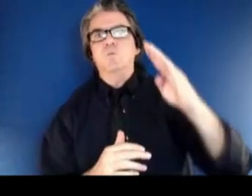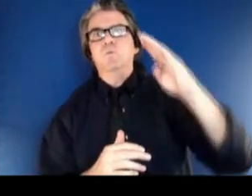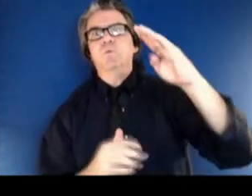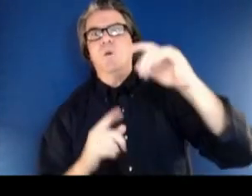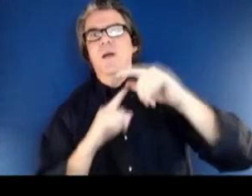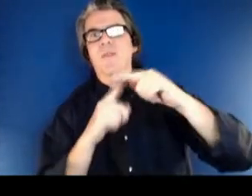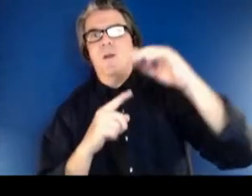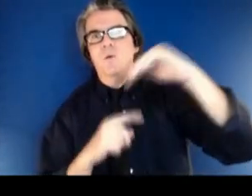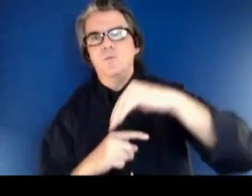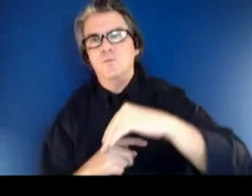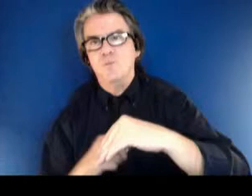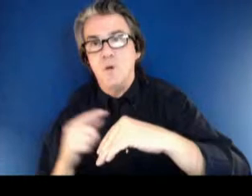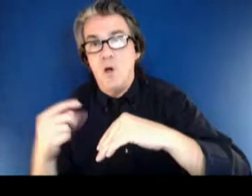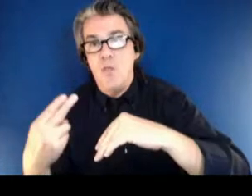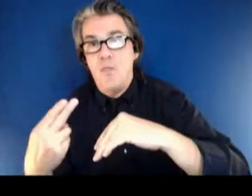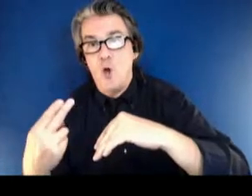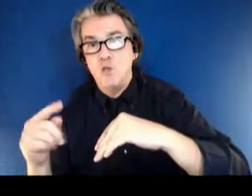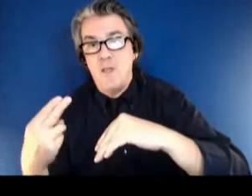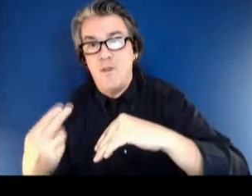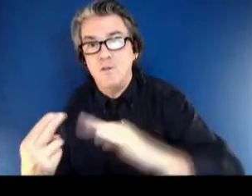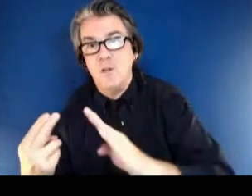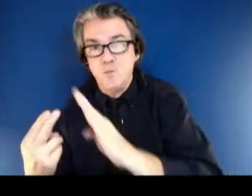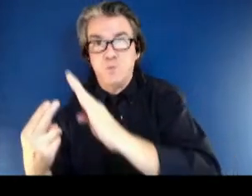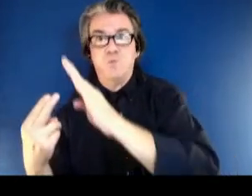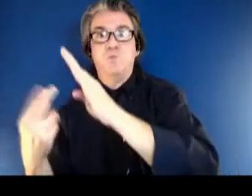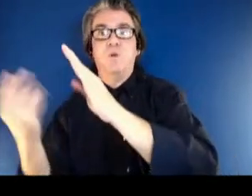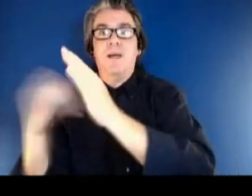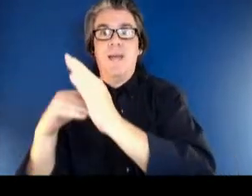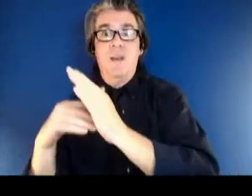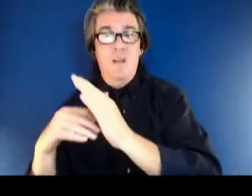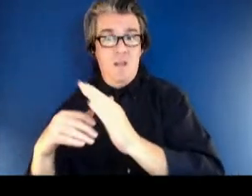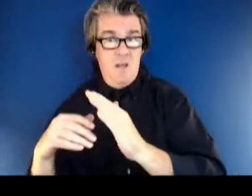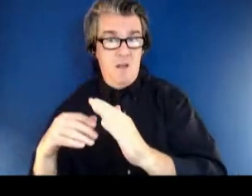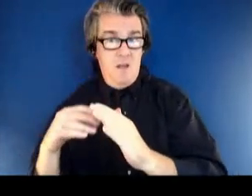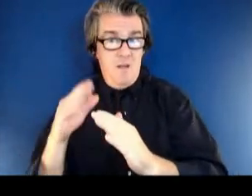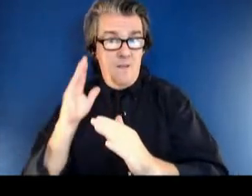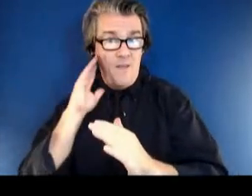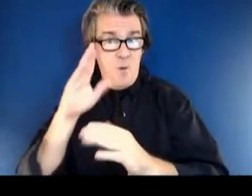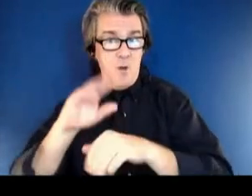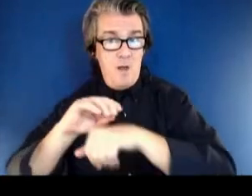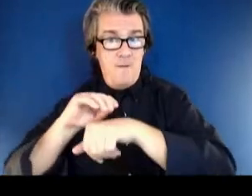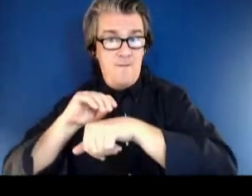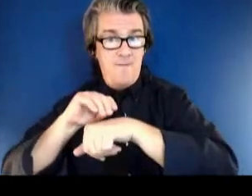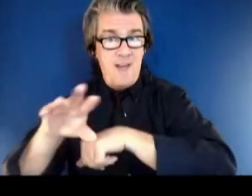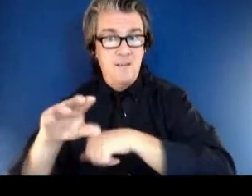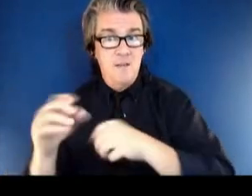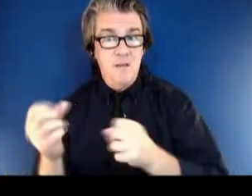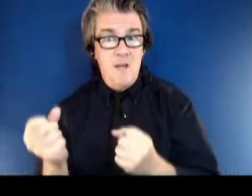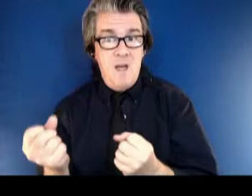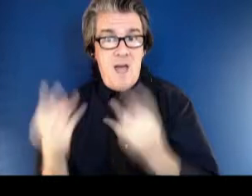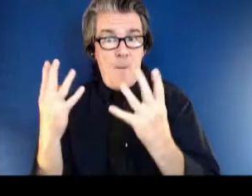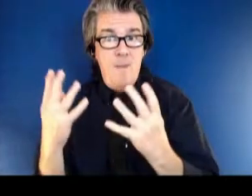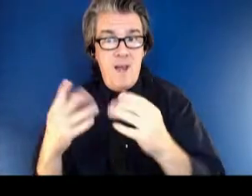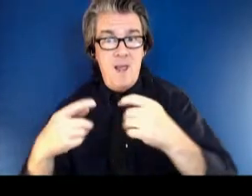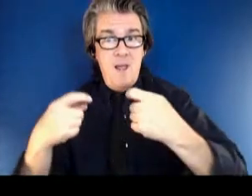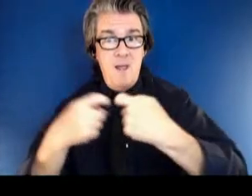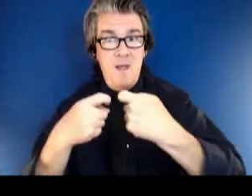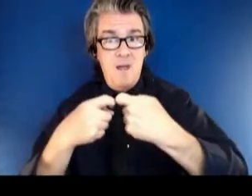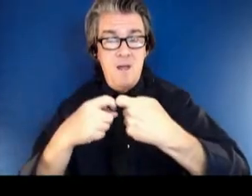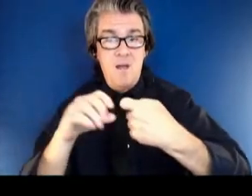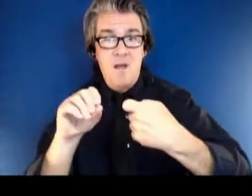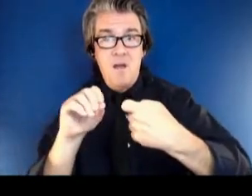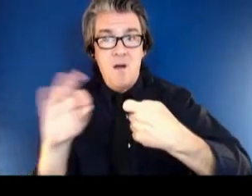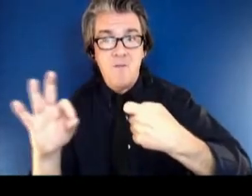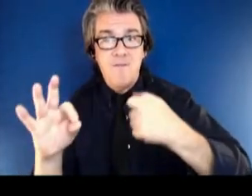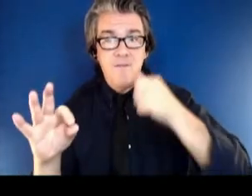second wave of wind comes through? Okay, thanks for the questions, JD. Mark, I'm going to come to you for both of those. So any temporary